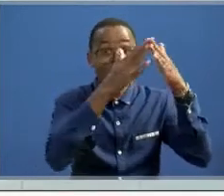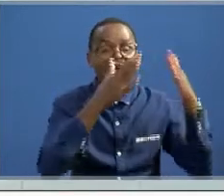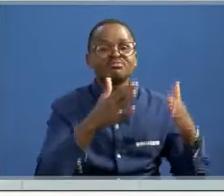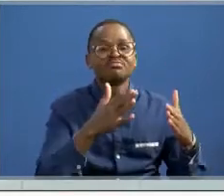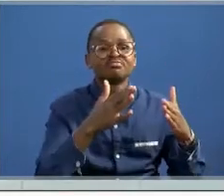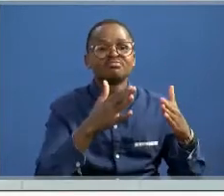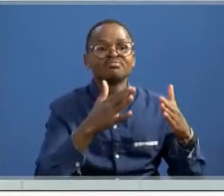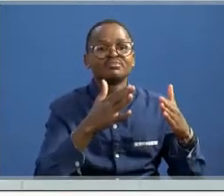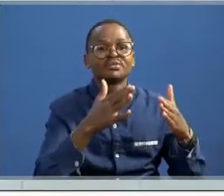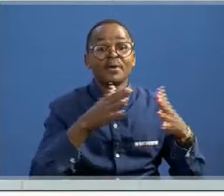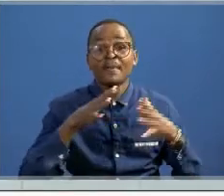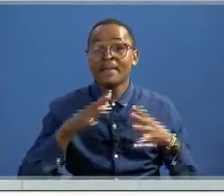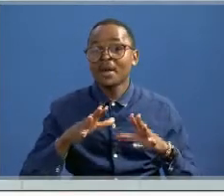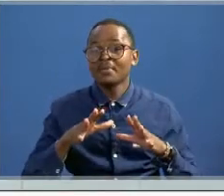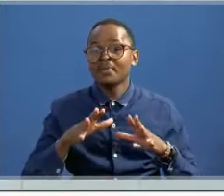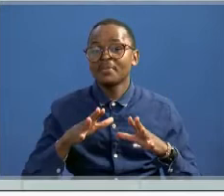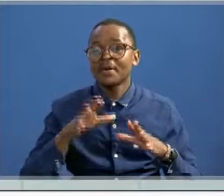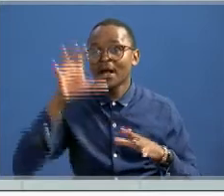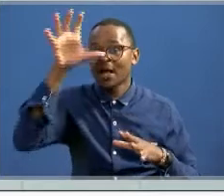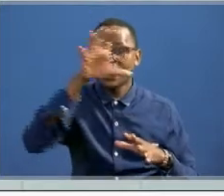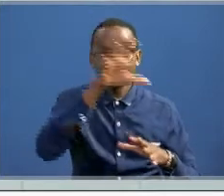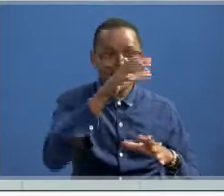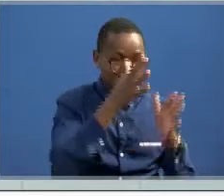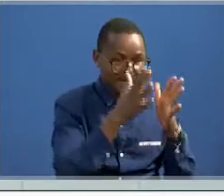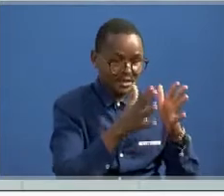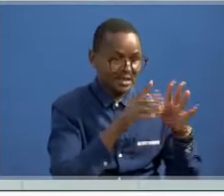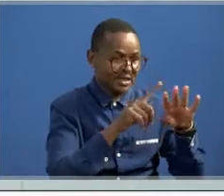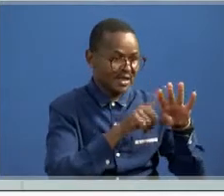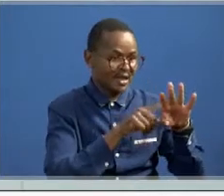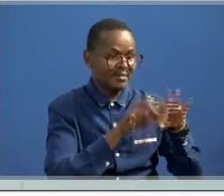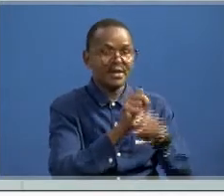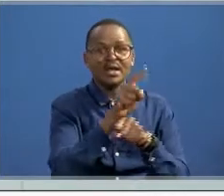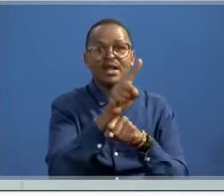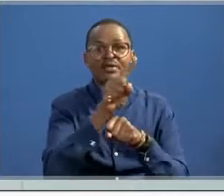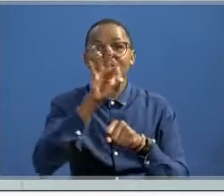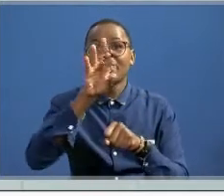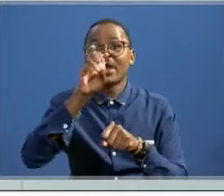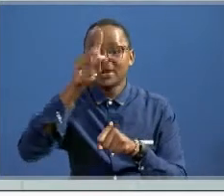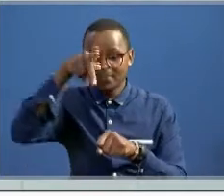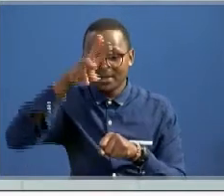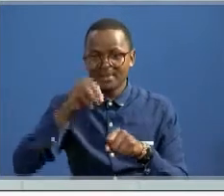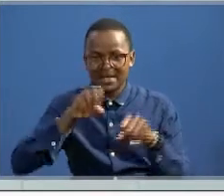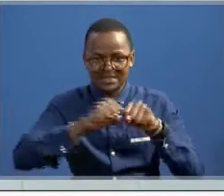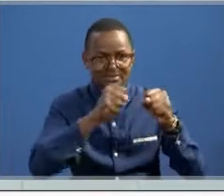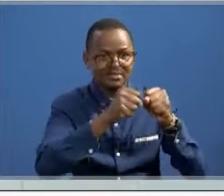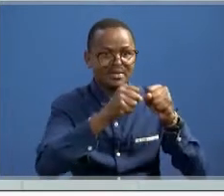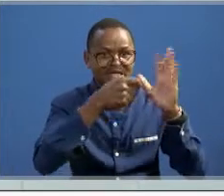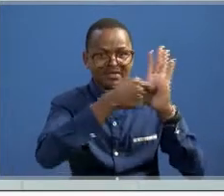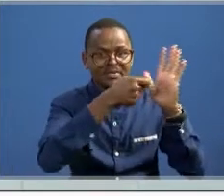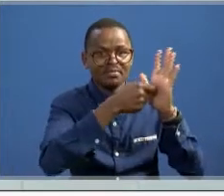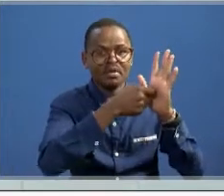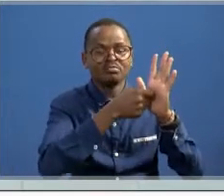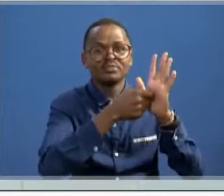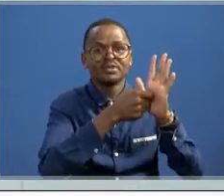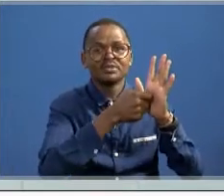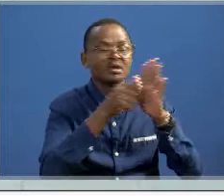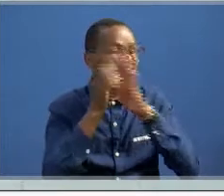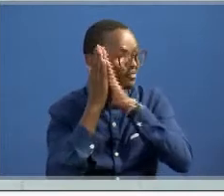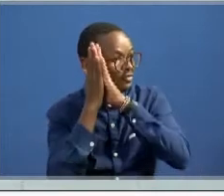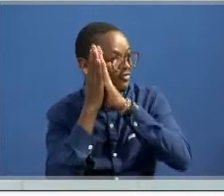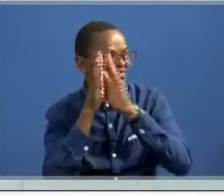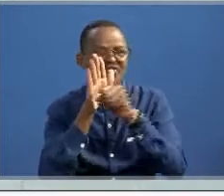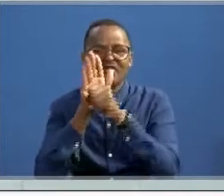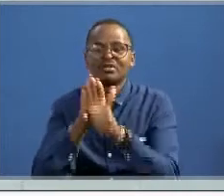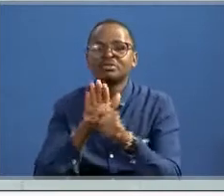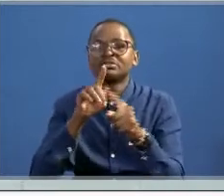eviction. According to the residents, the bulldozers arrived at around 11:30 p.m., breaking up windows and doors while they were asleep, forcing